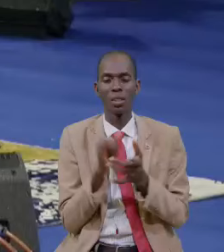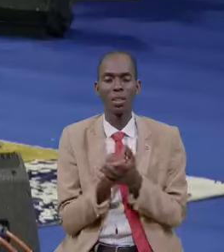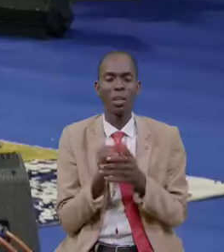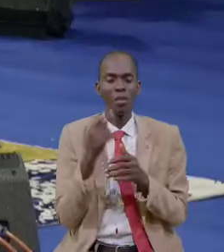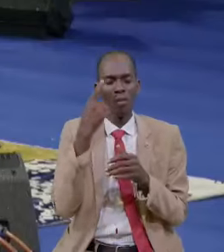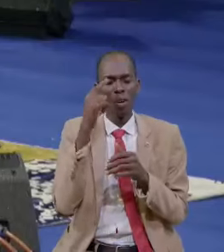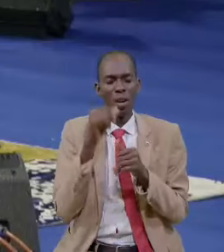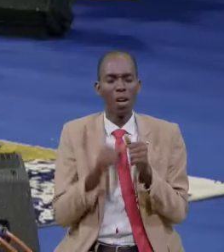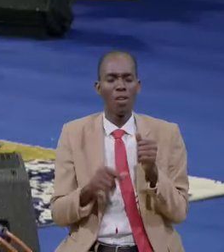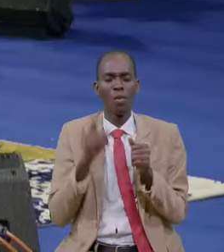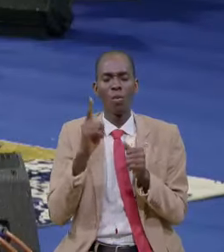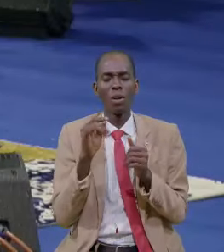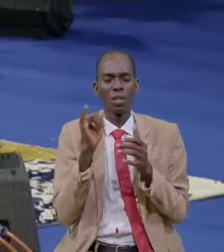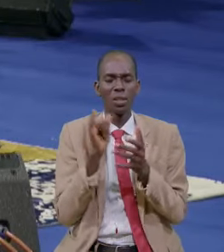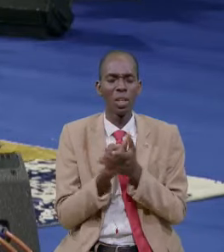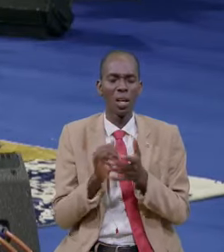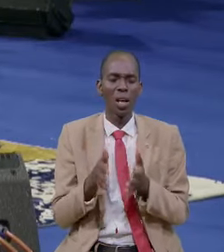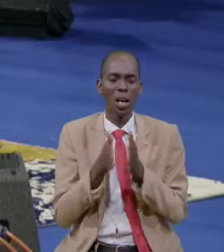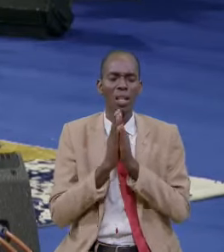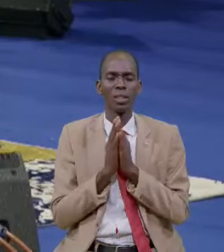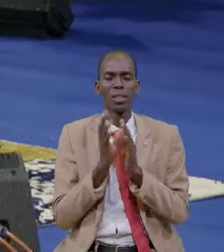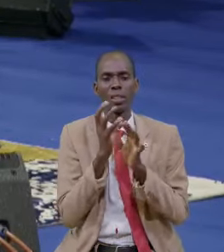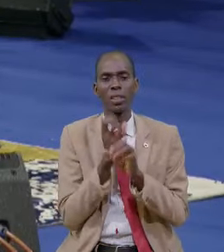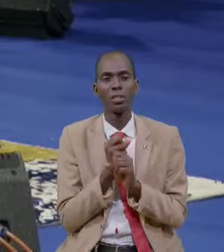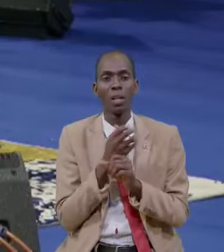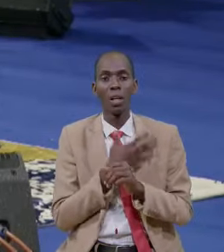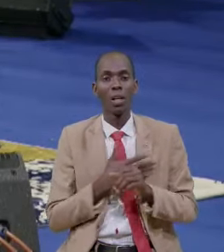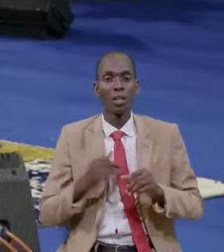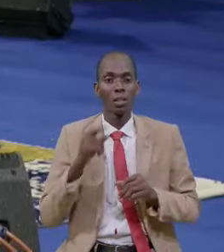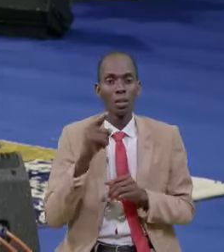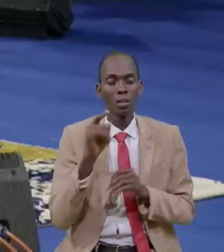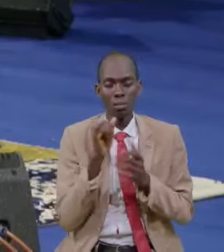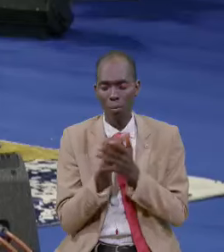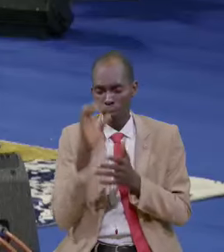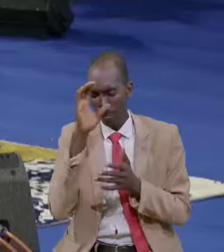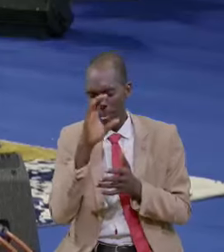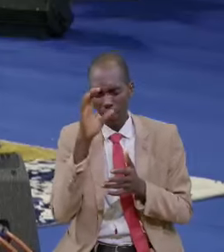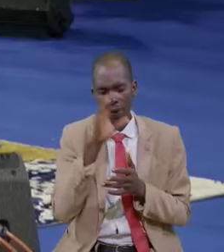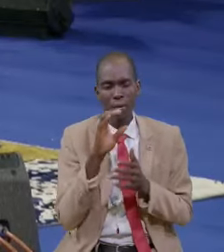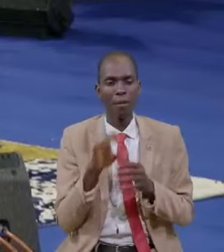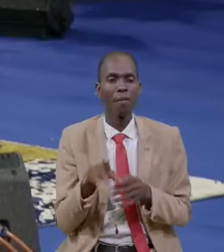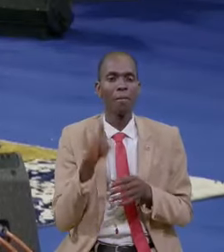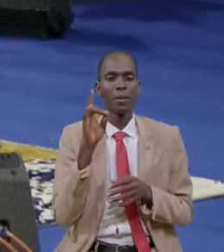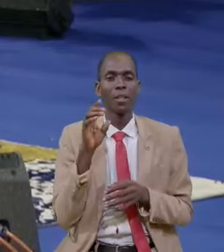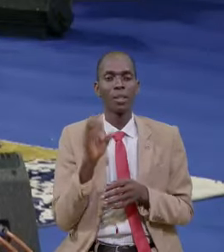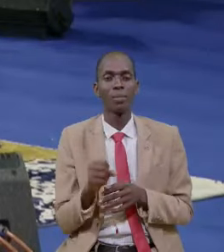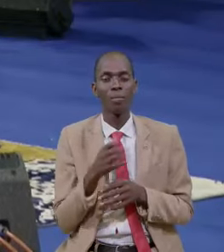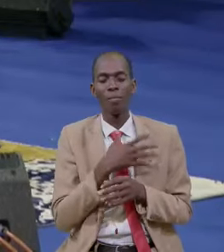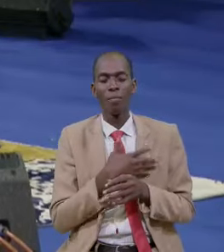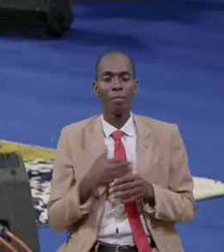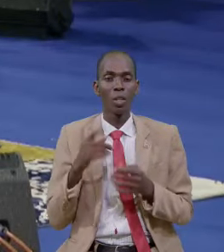everyone that asketh, receiveth, and he that seeketh, findeth, and to him